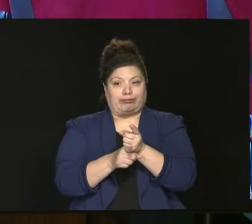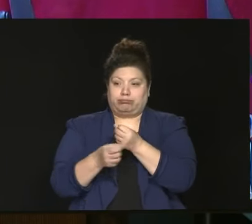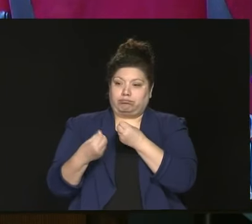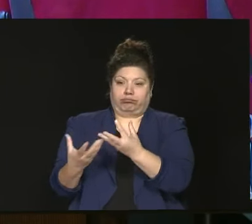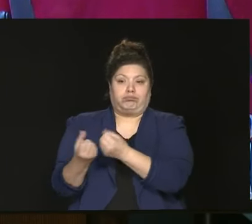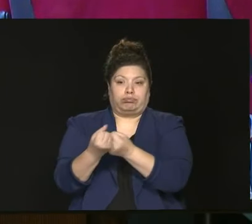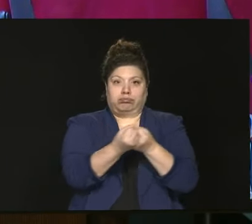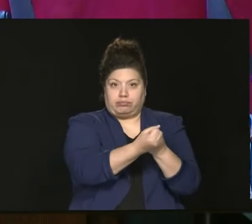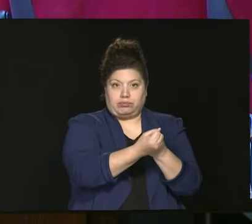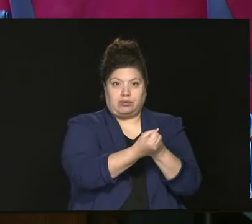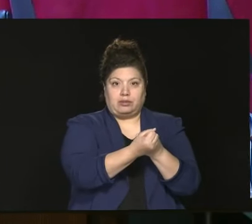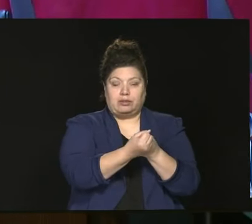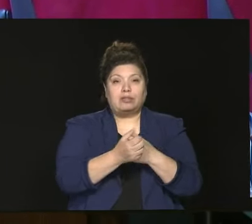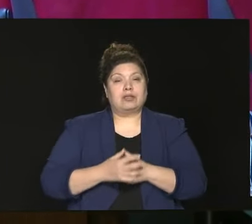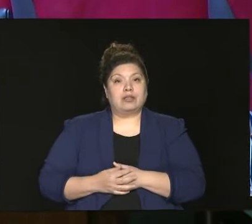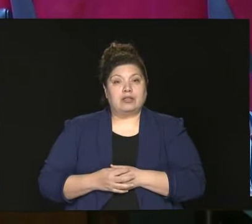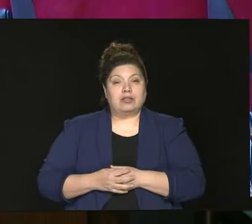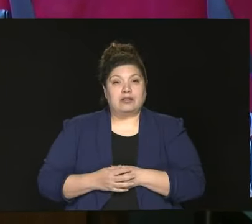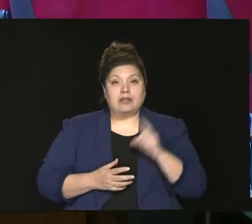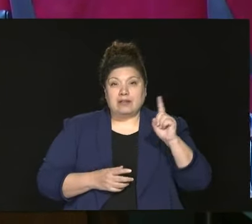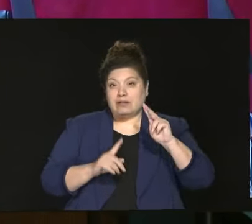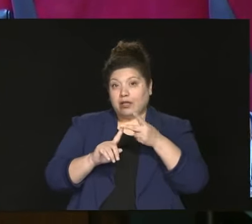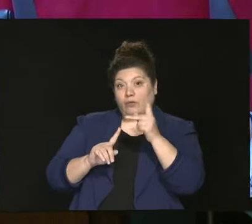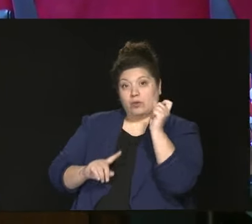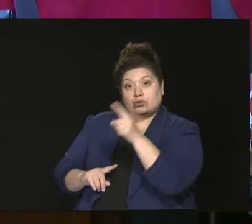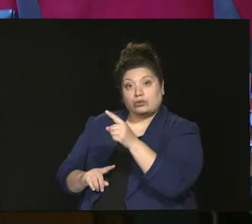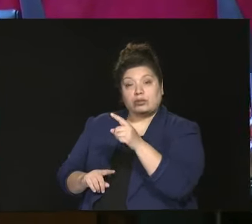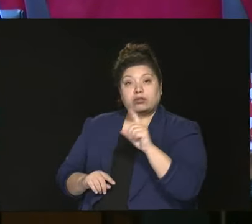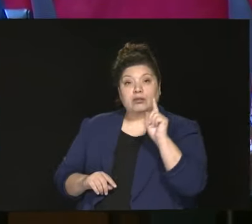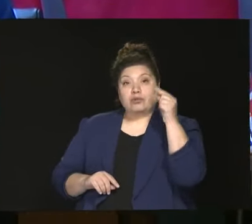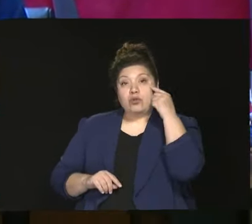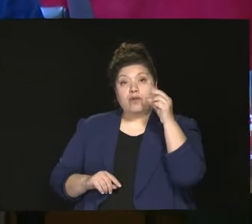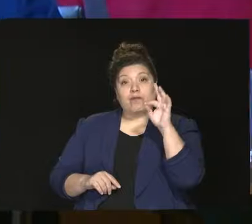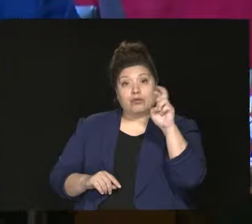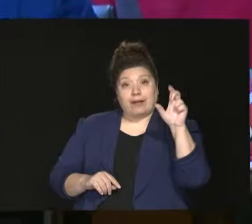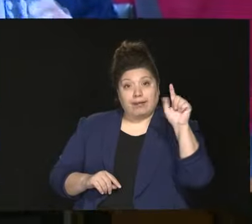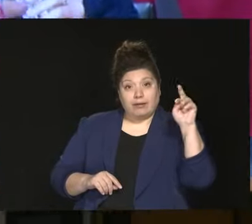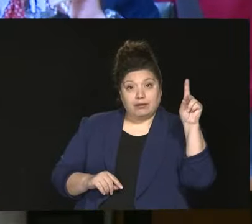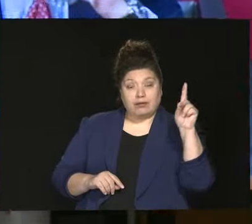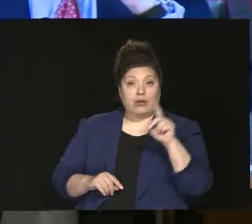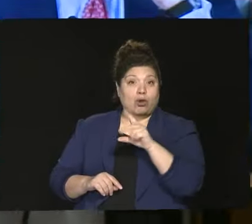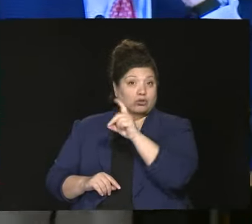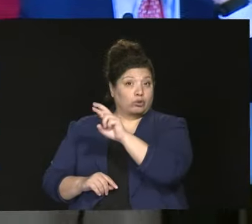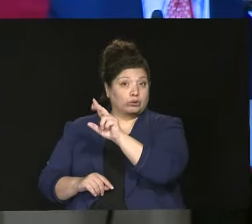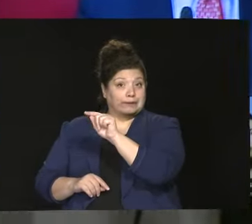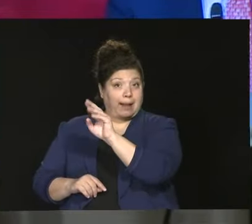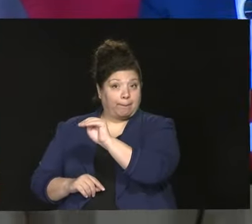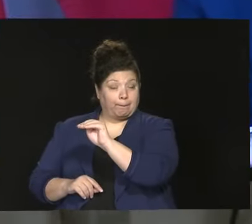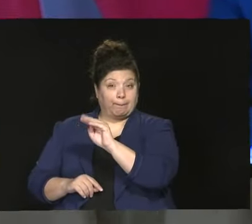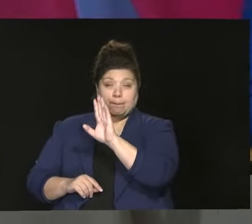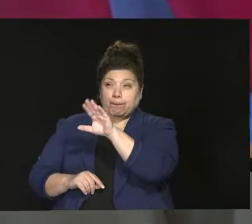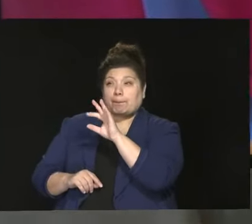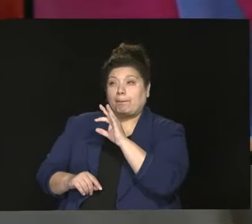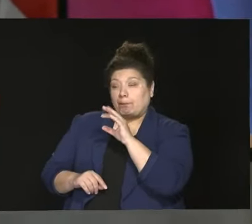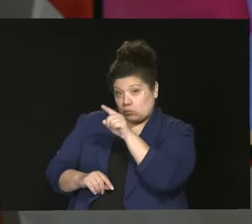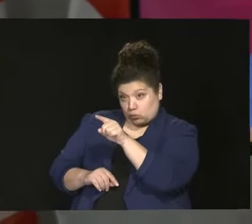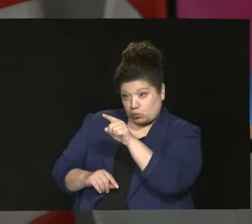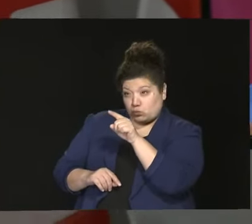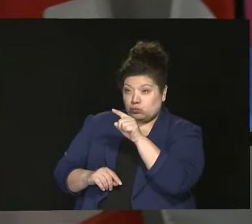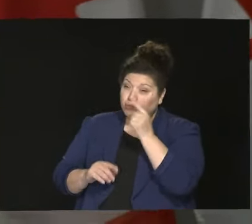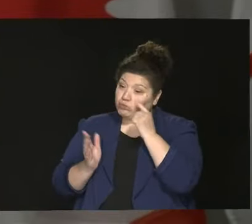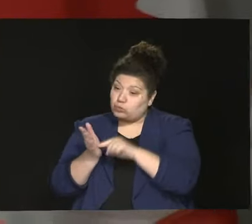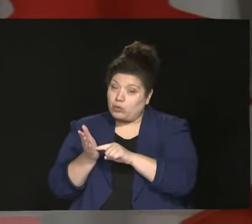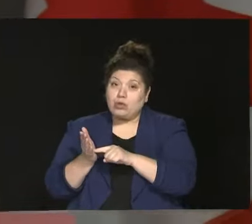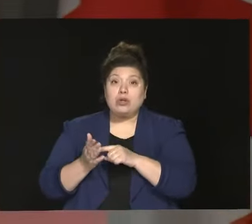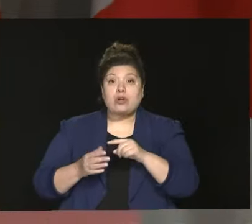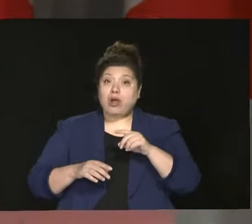second question for Minister Freeland and Dr. Tam. Are you concerned about the patchwork approach to loosening restrictions? Saskatchewan said